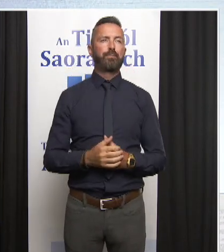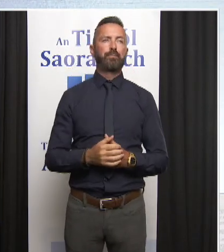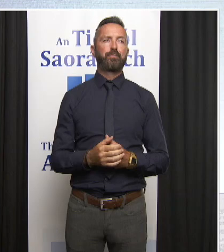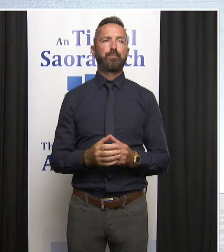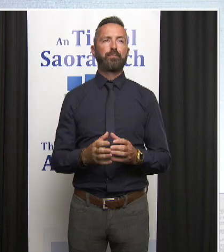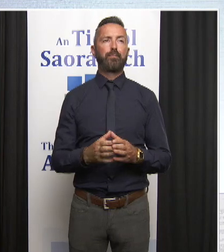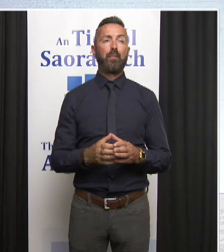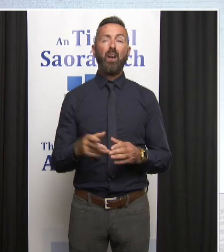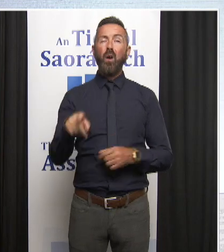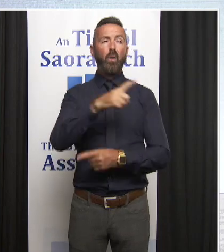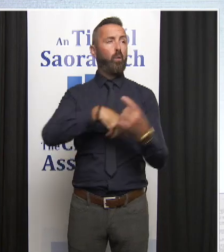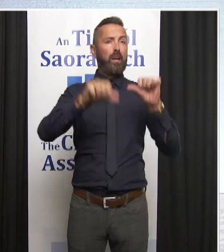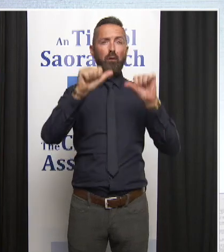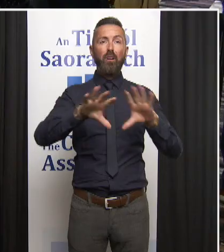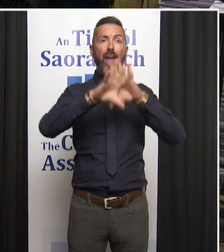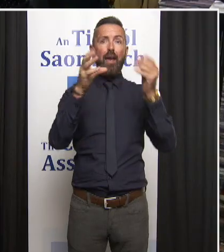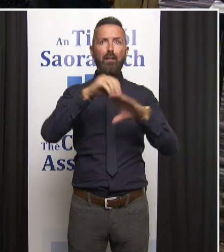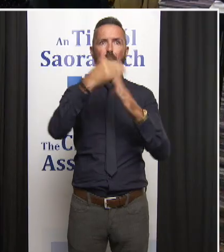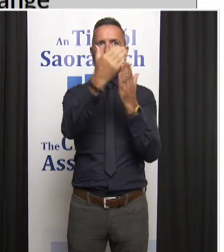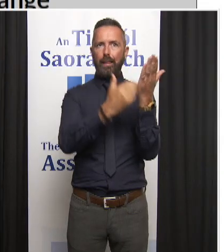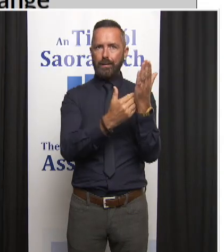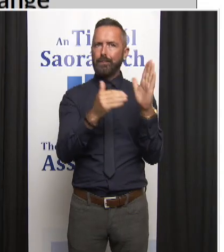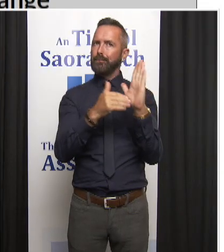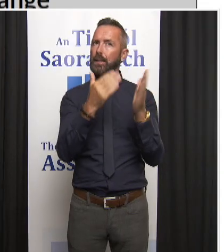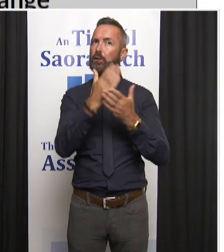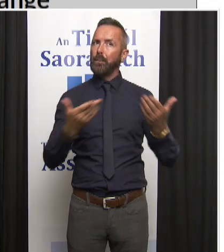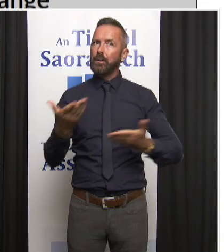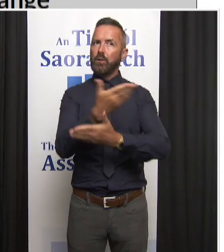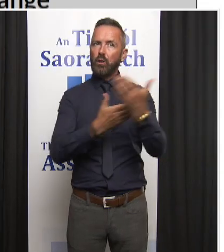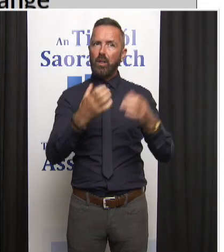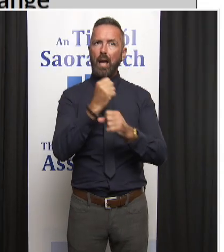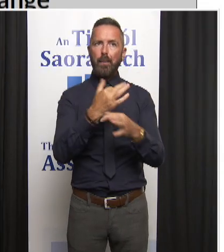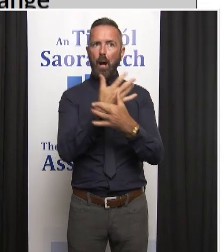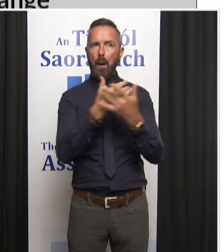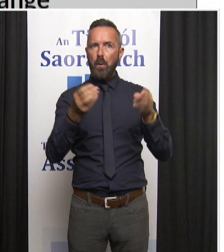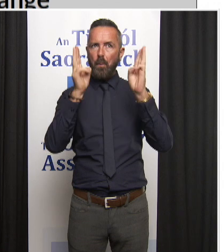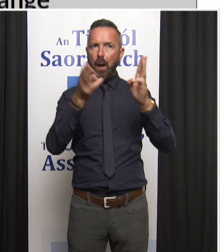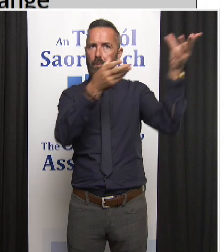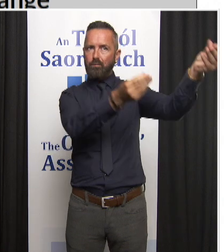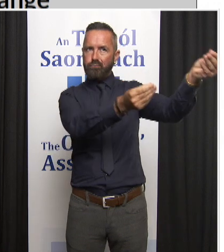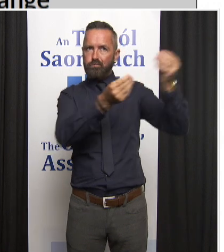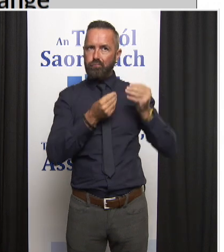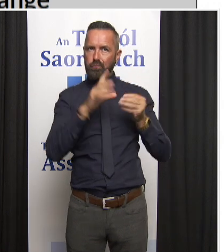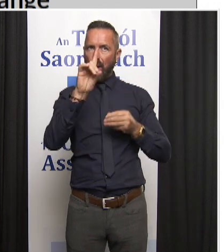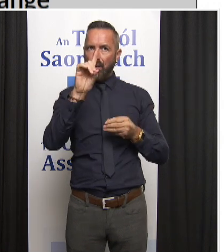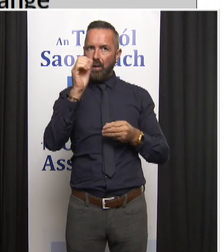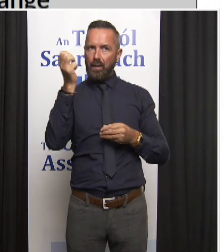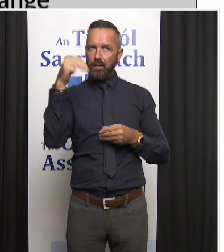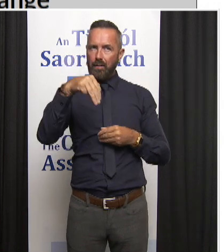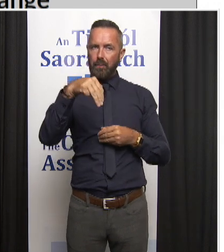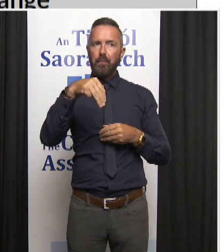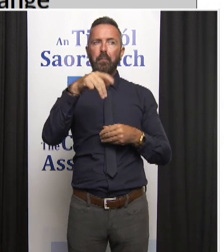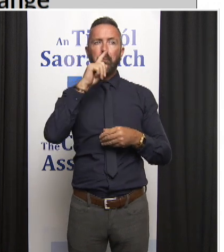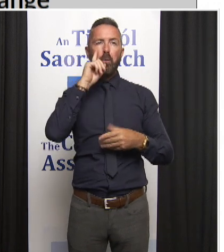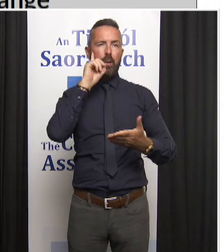So we agreed with everything that was on the list. There was some discussion about how much should be given to the directly elected mayor, but ultimately we decided